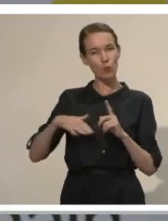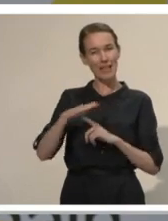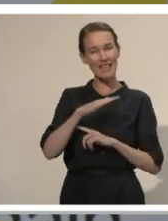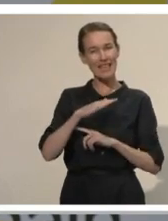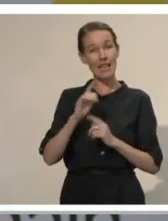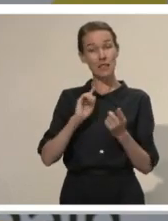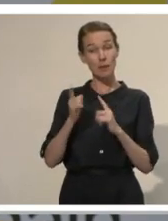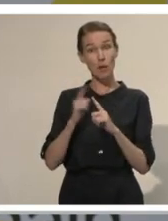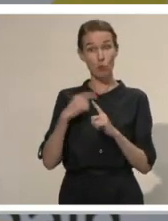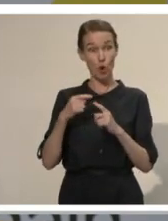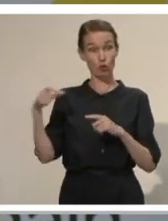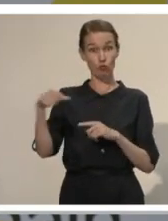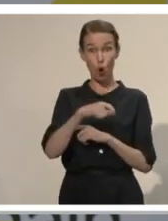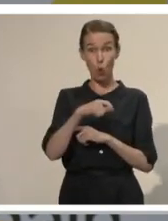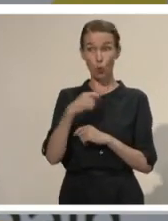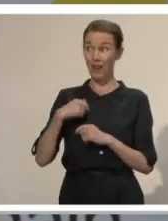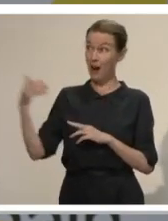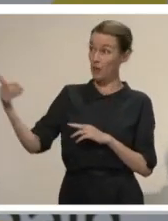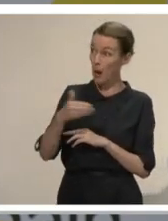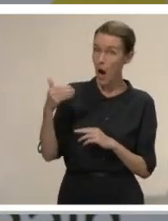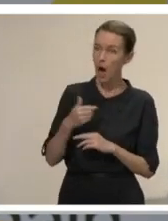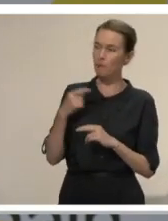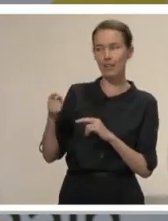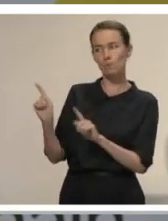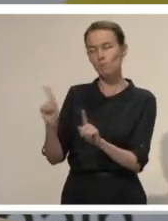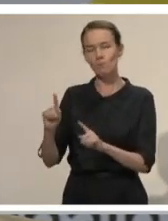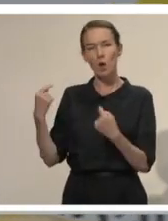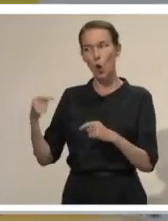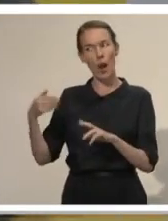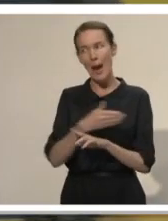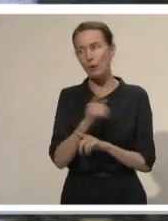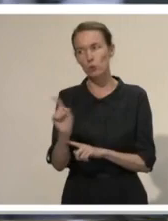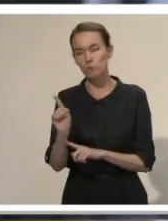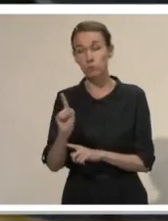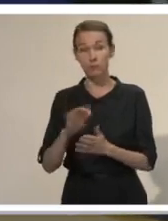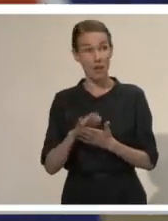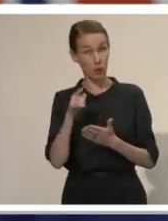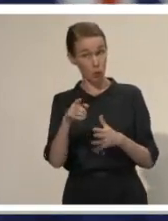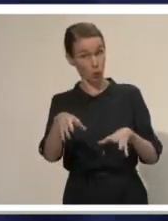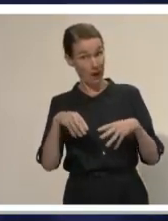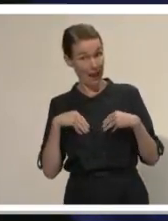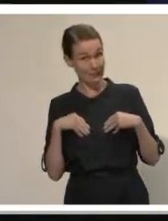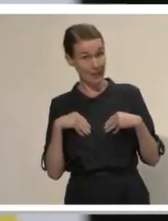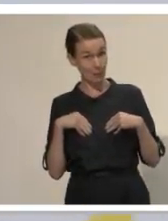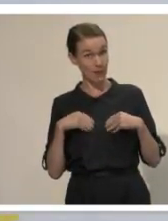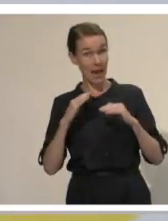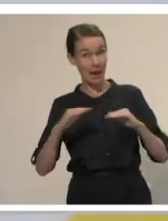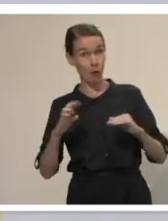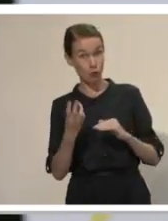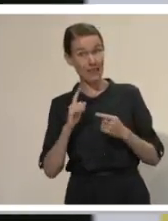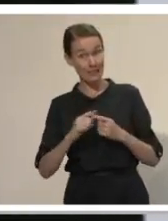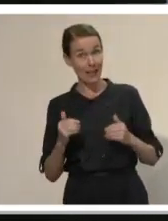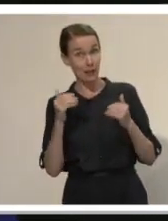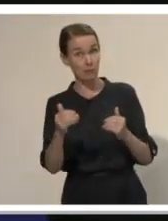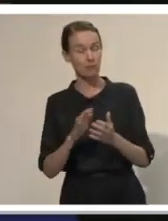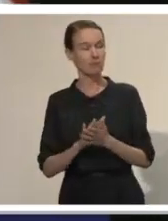be comfortable with these checkpoints operating? Yeah, to the degree that they are working with civil defence and police, because keeping in mind